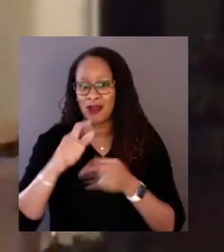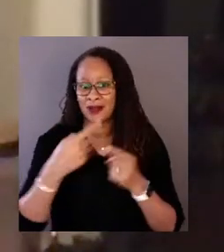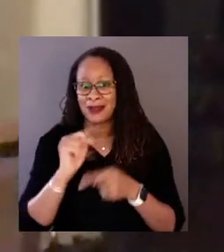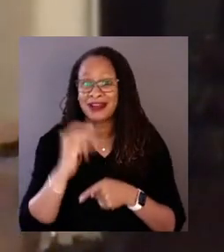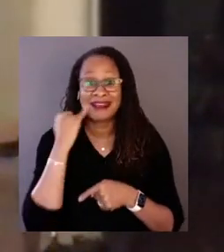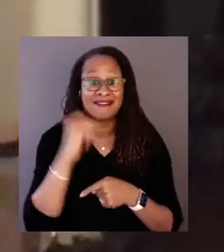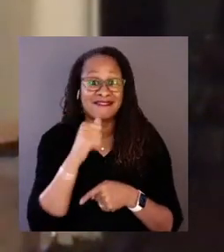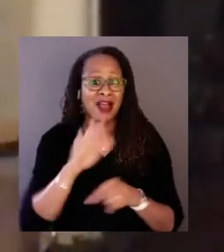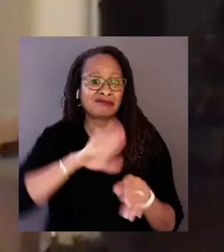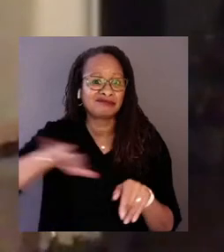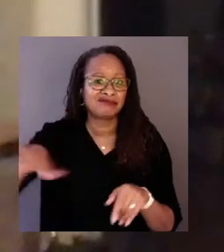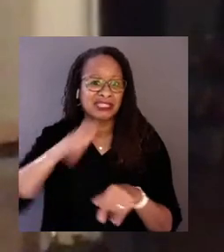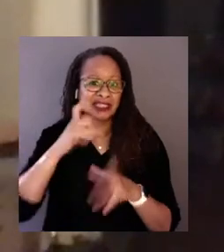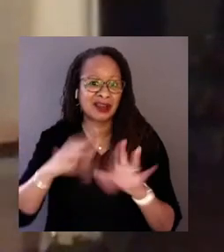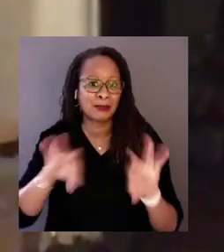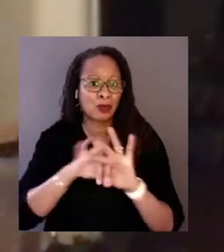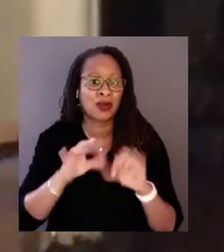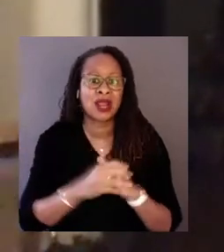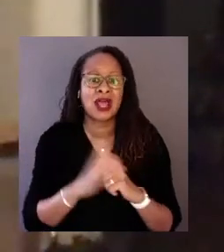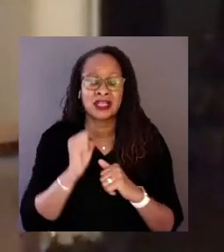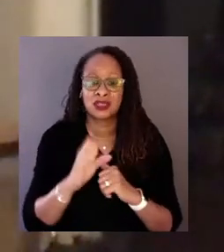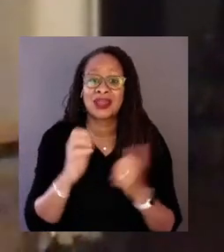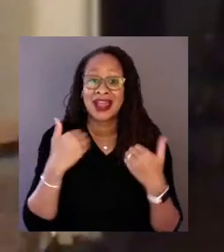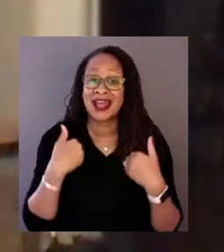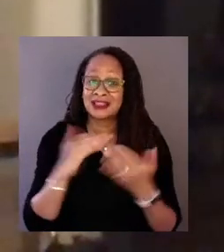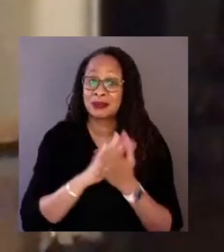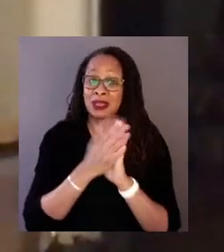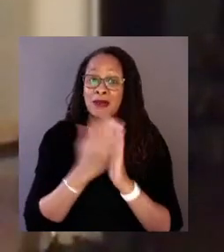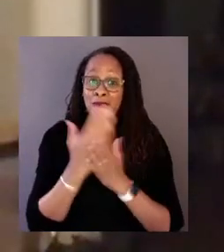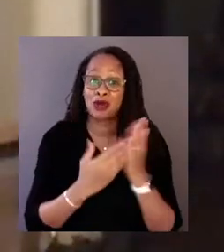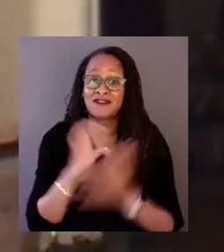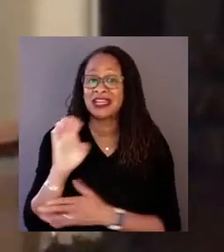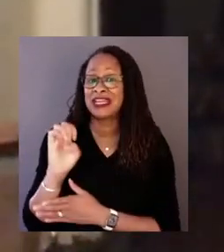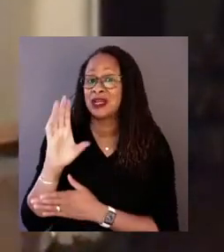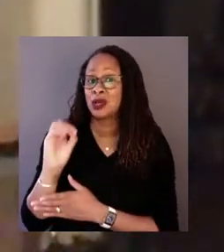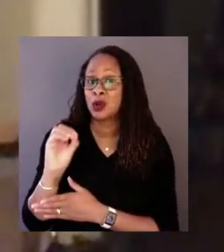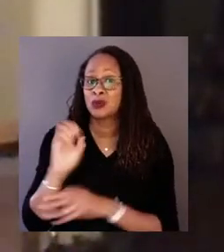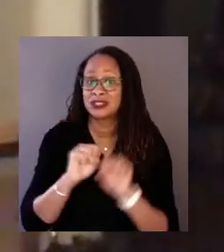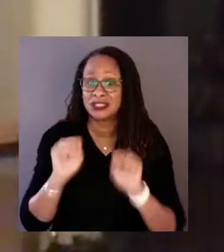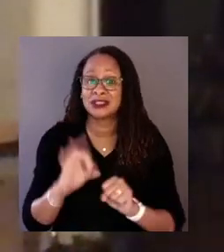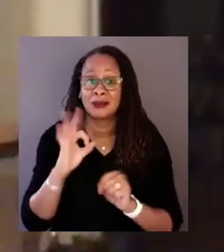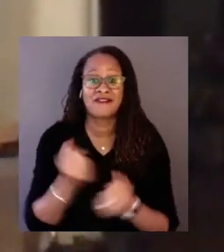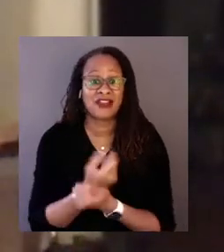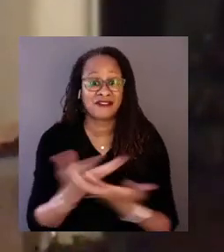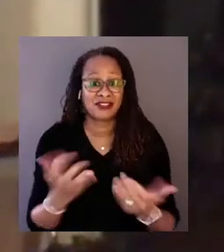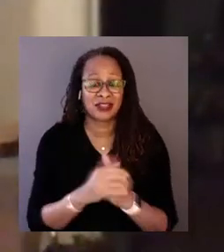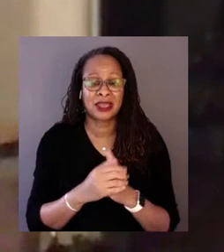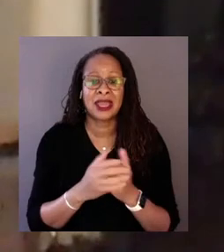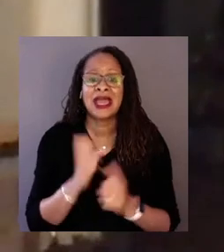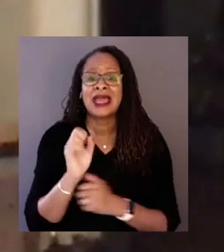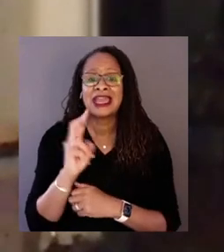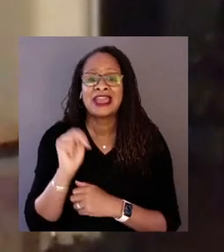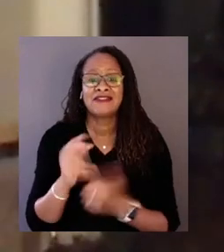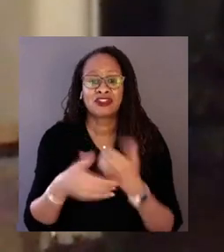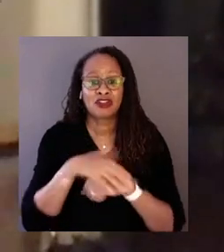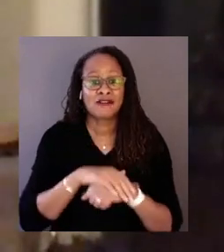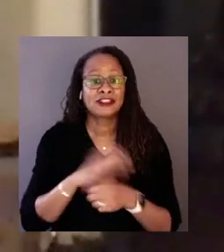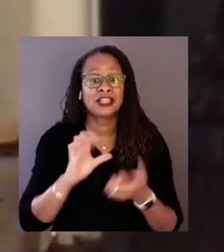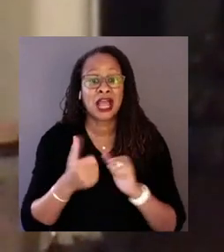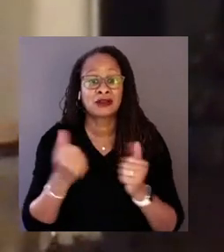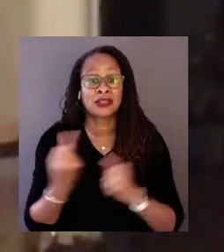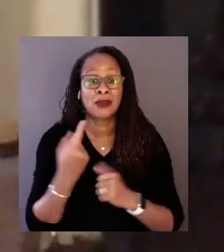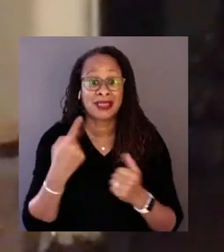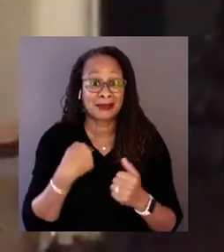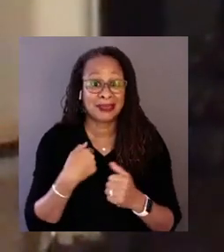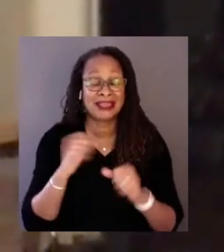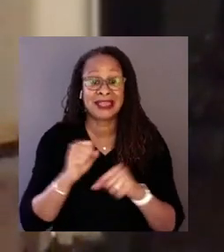of the ecosystem of everything in terms of even coverage and how, someone like me can pitch and amplify